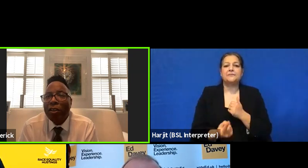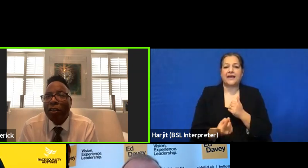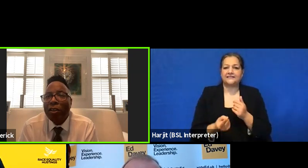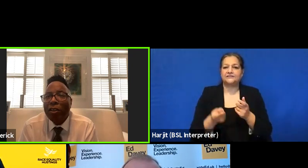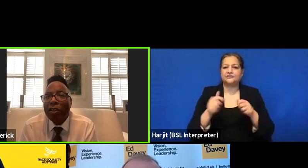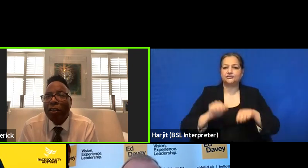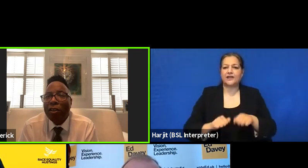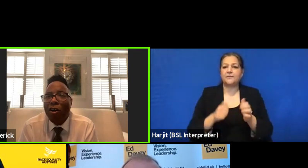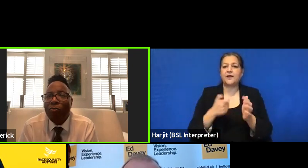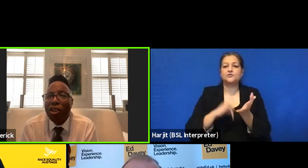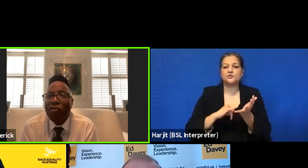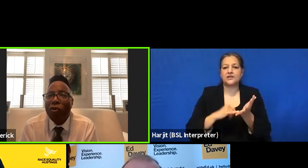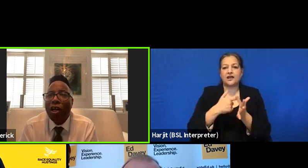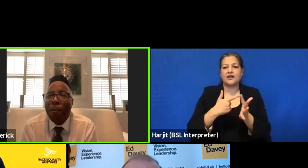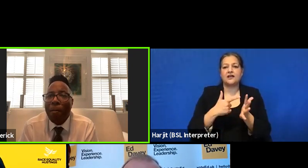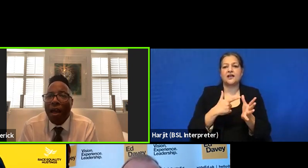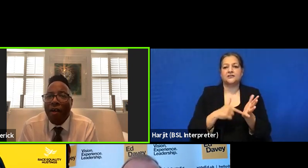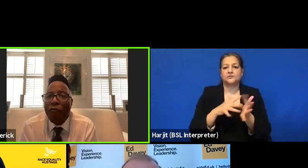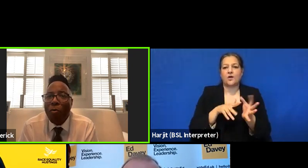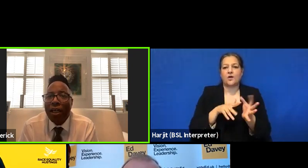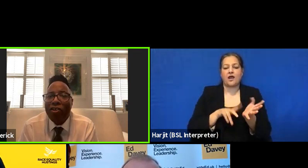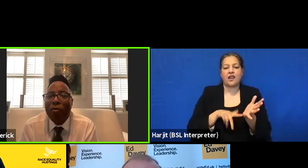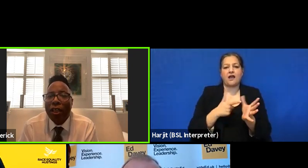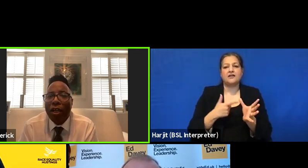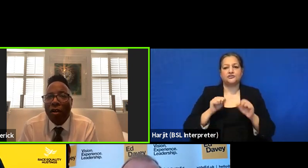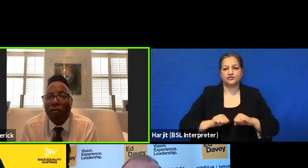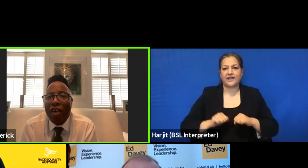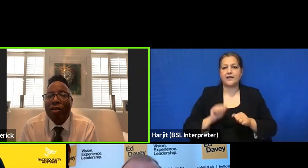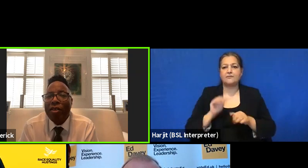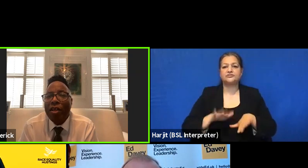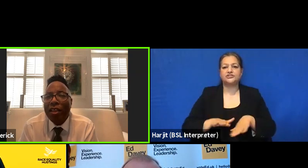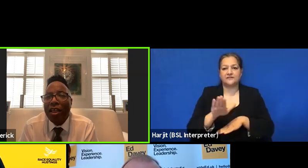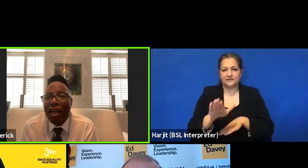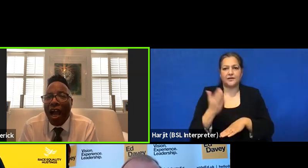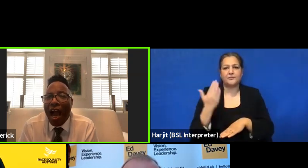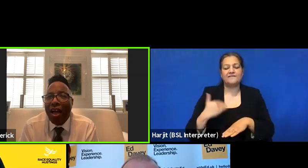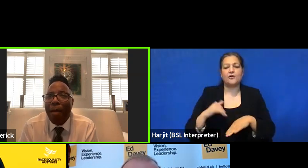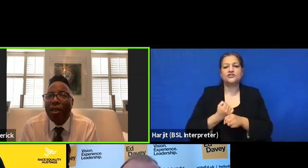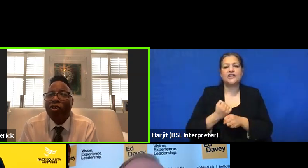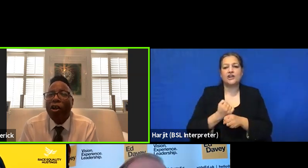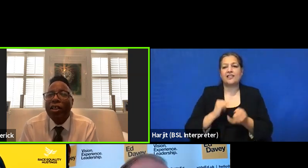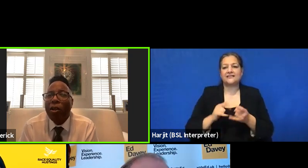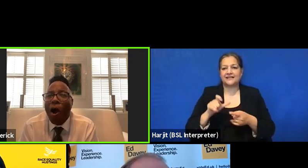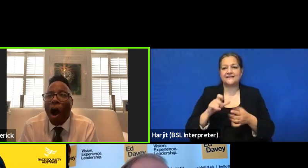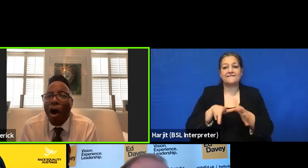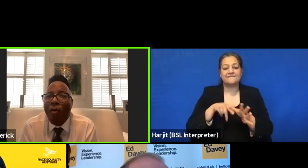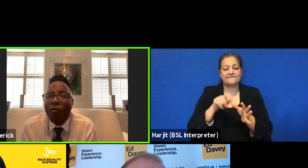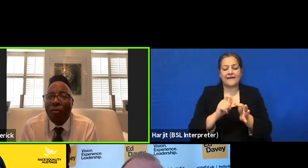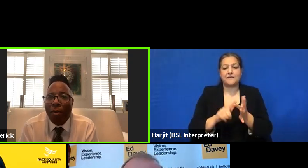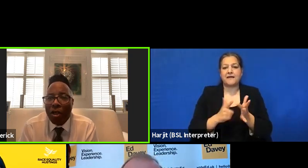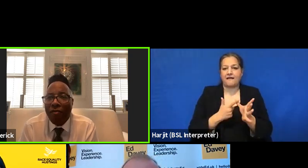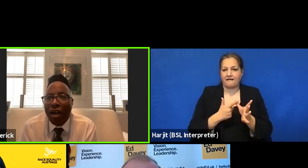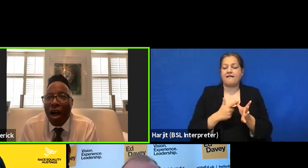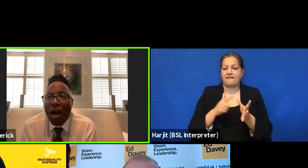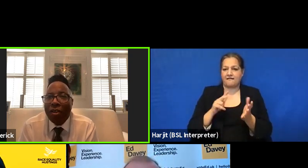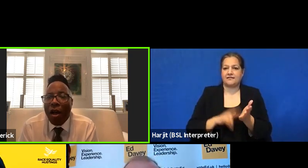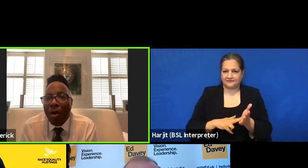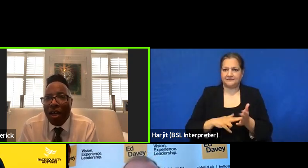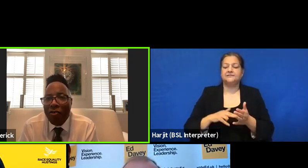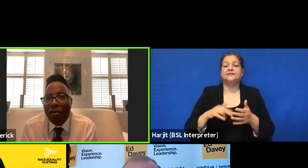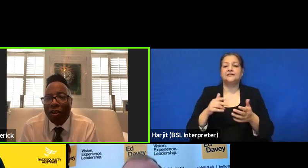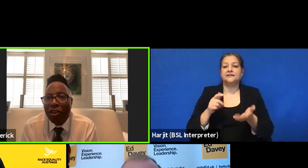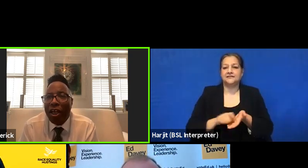director of British Future, formerly General Secretary of the Fabian Society, and an eminent journalist from The Observer.